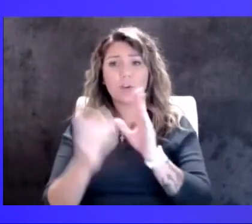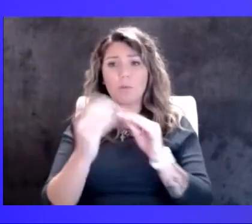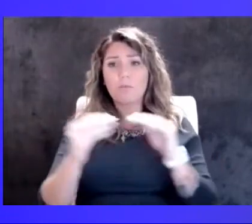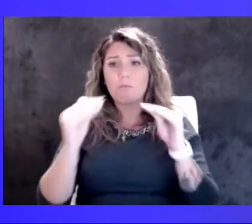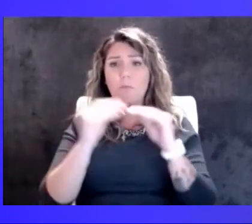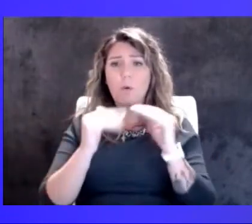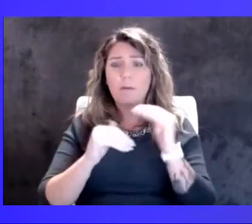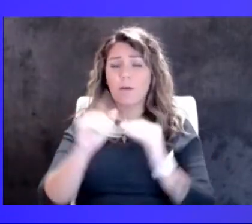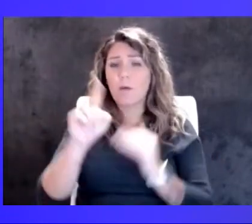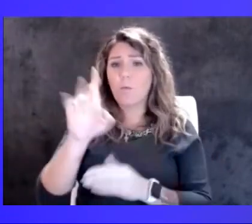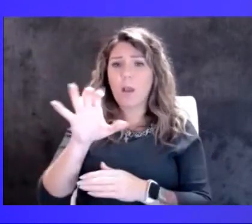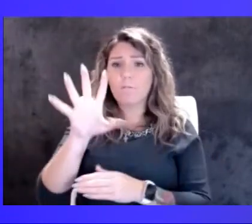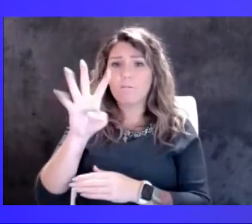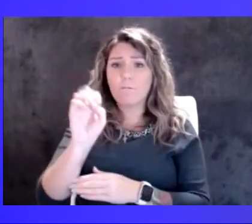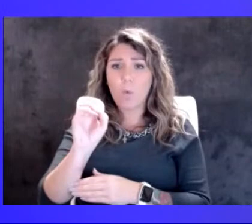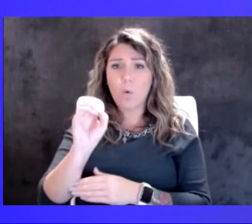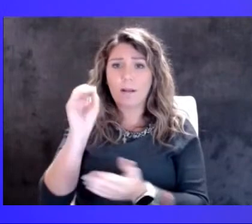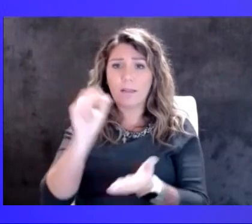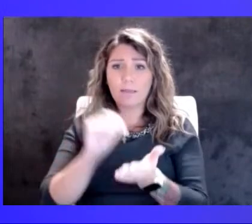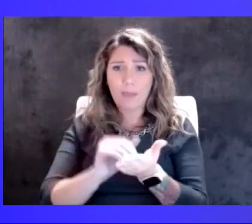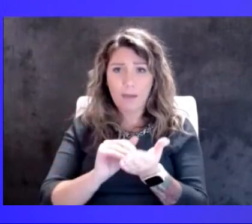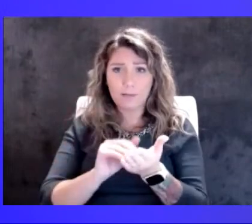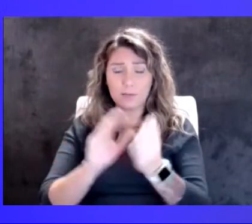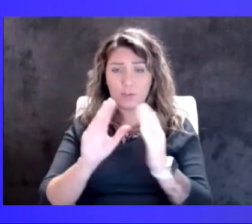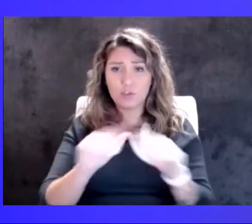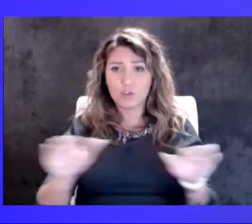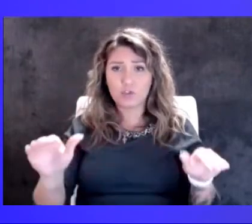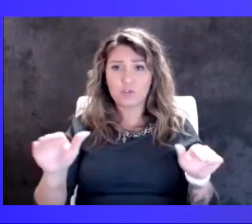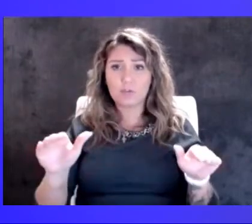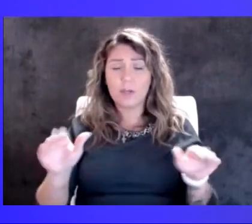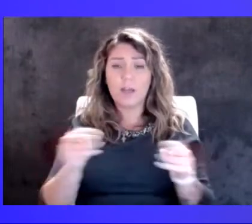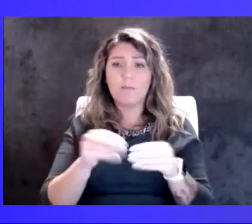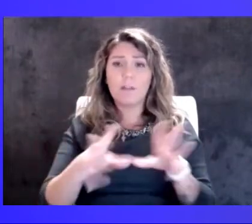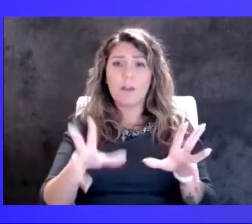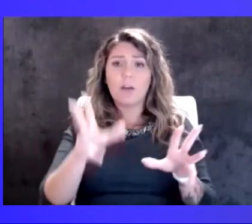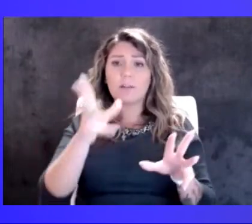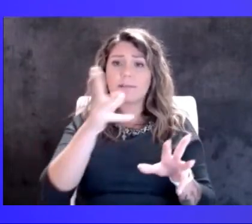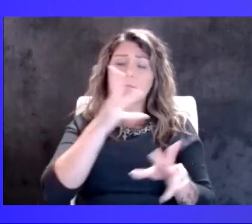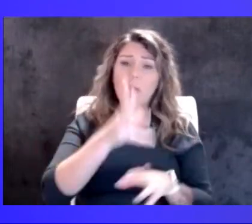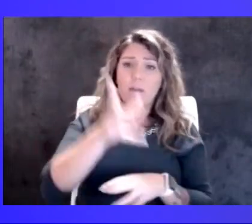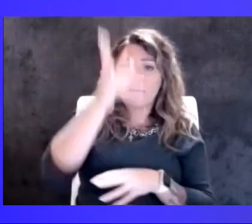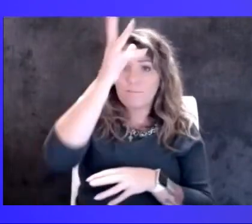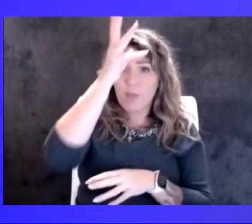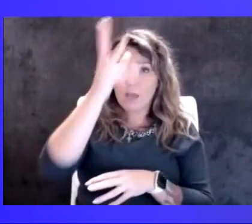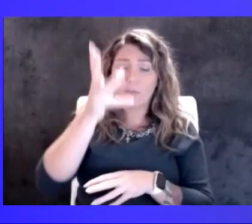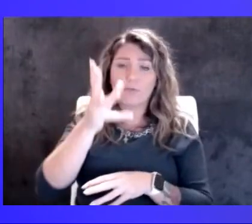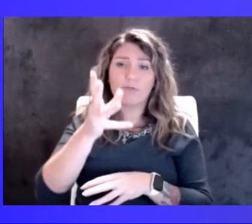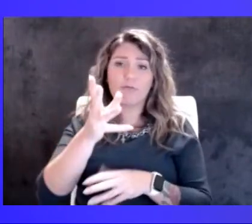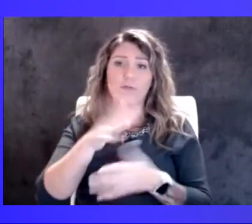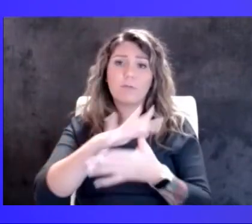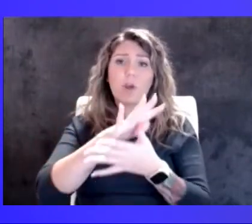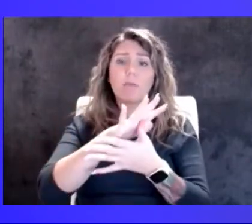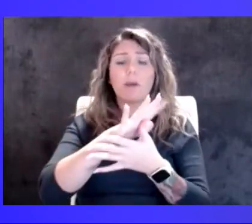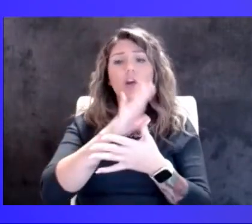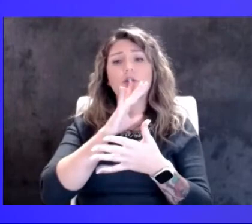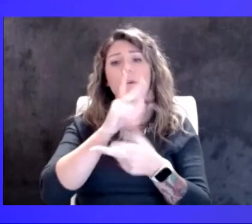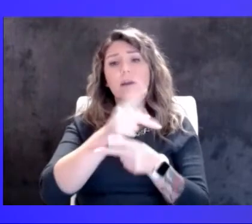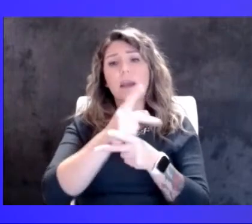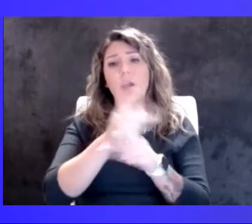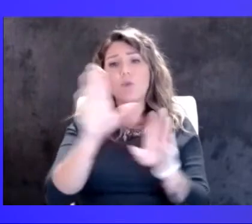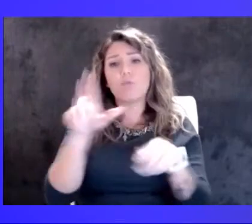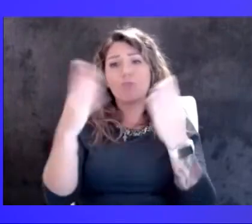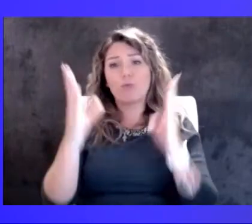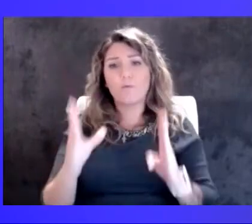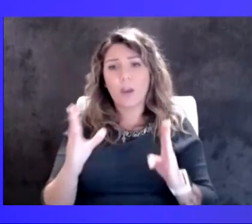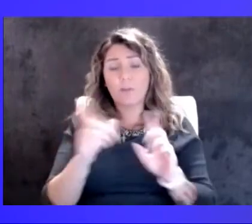140,000 children have lost a mother, father, or primary health care or primary care provider